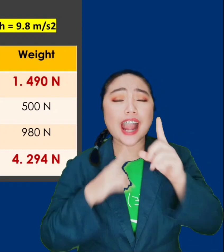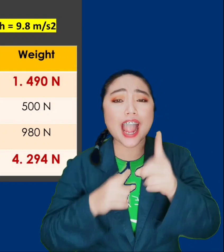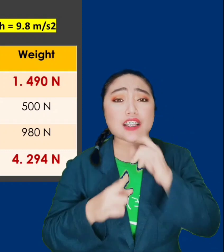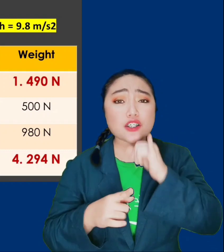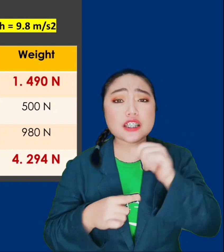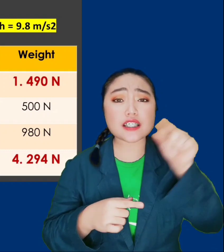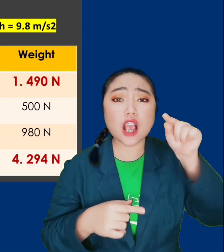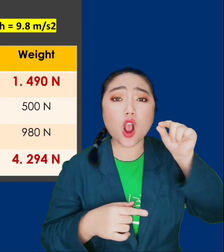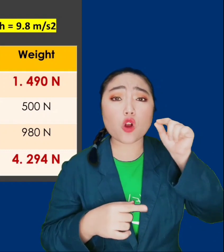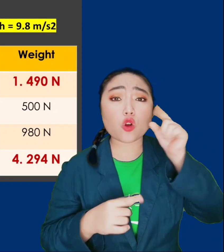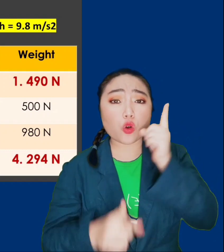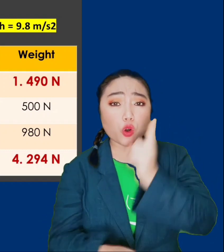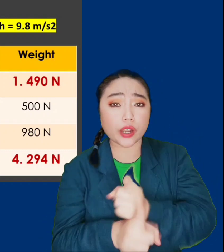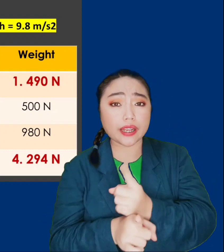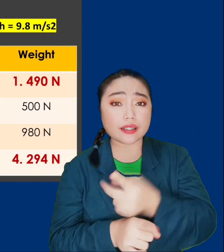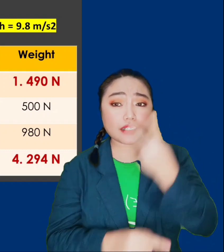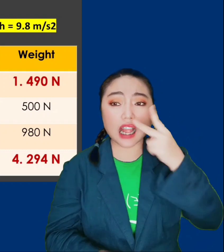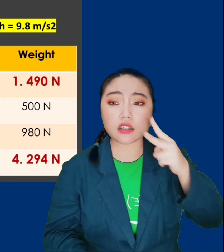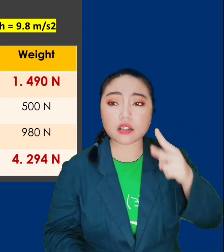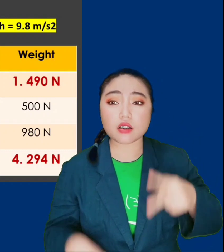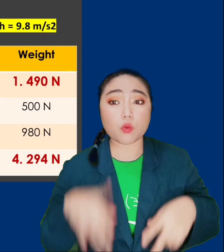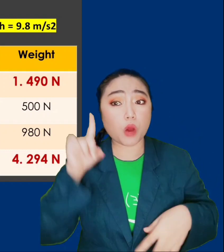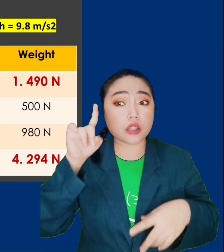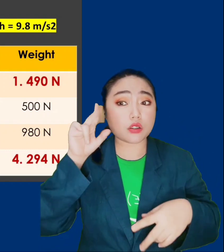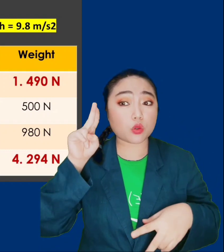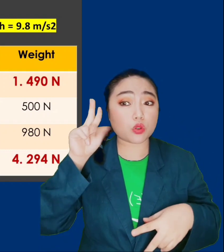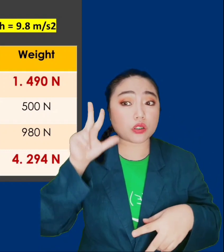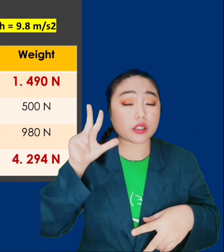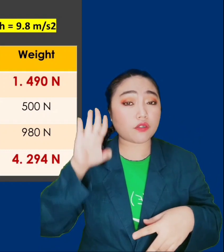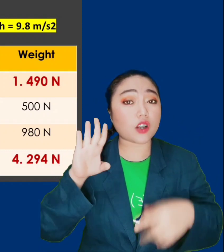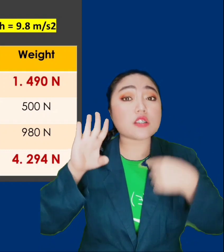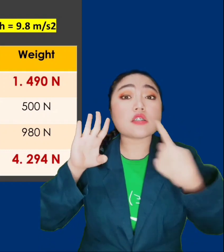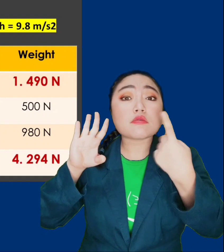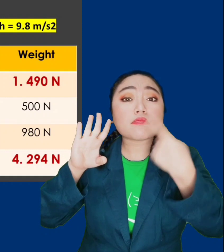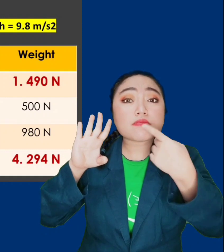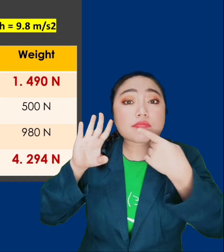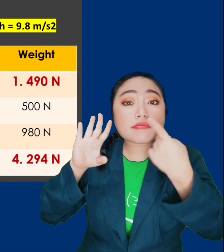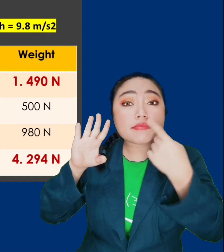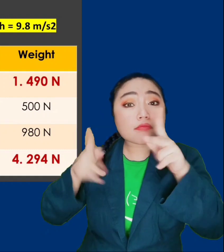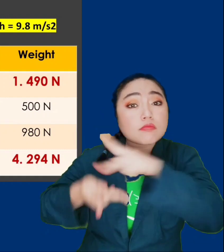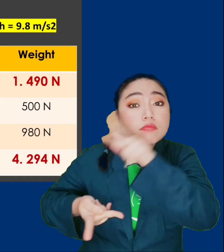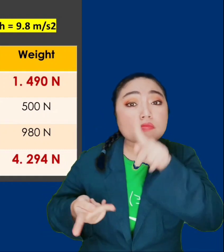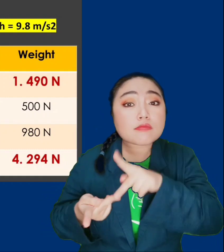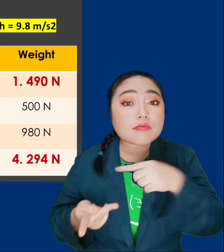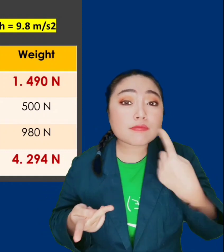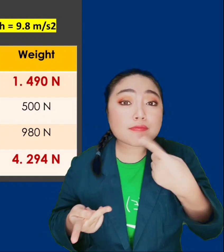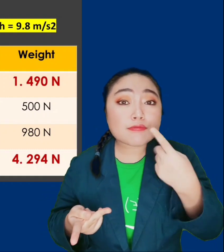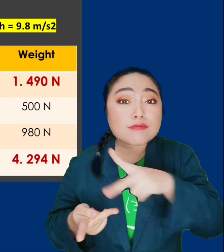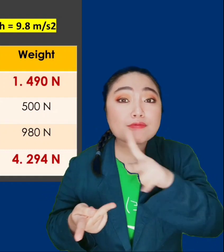So look at this. If all your answers are correct for 1, 2, 3, 4,